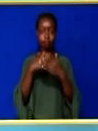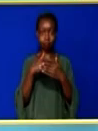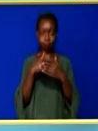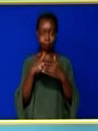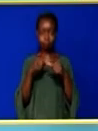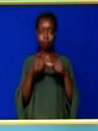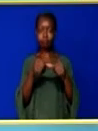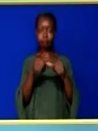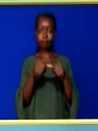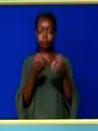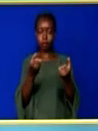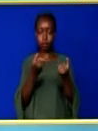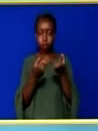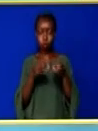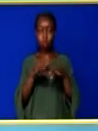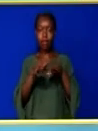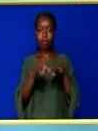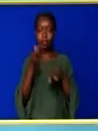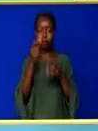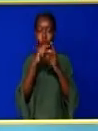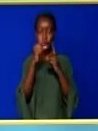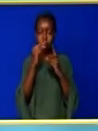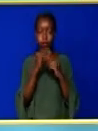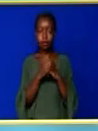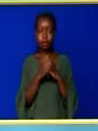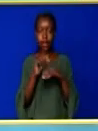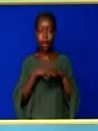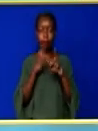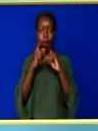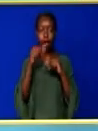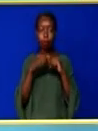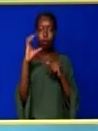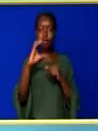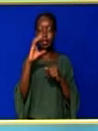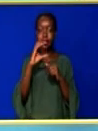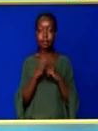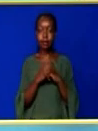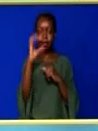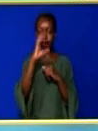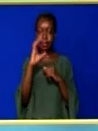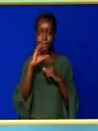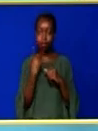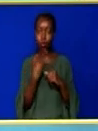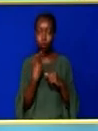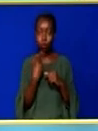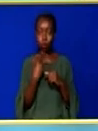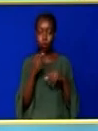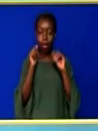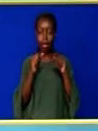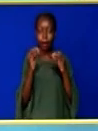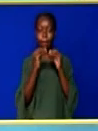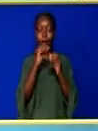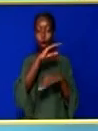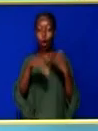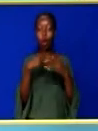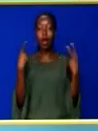far, we need to define few terms, Mr. Lewa. Yes. When we talk of a citizen, who is a citizen? Because now you can meet everybody in the